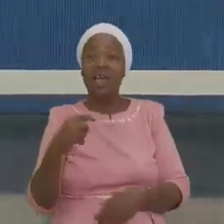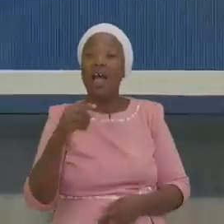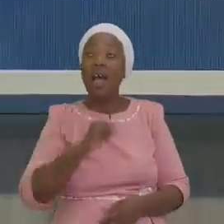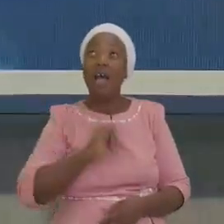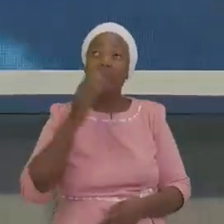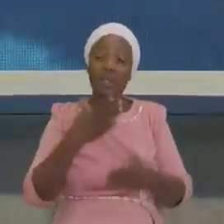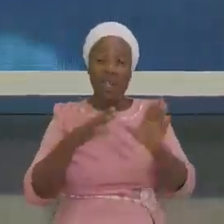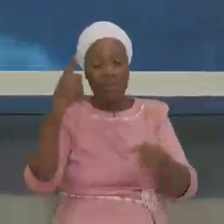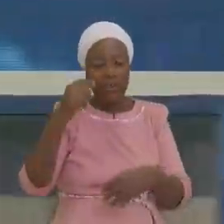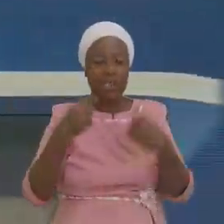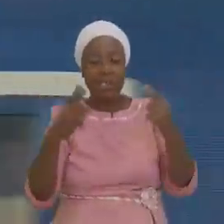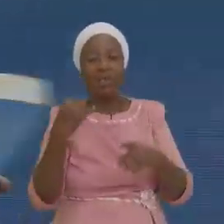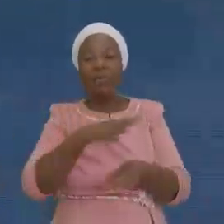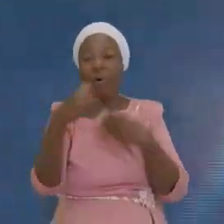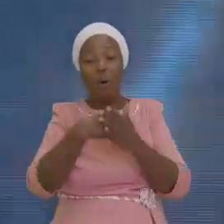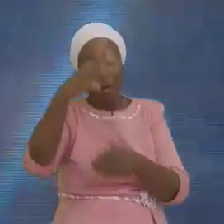of humanity.